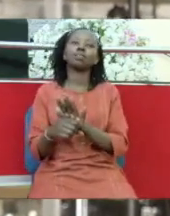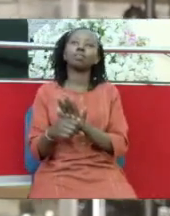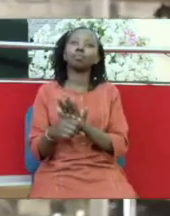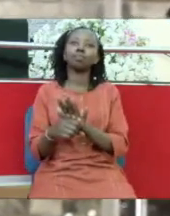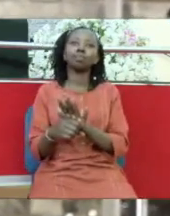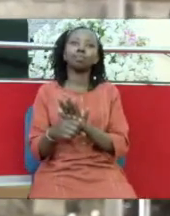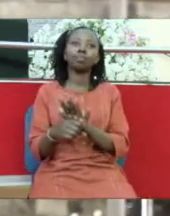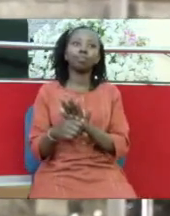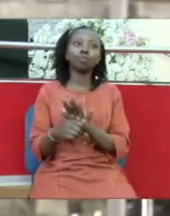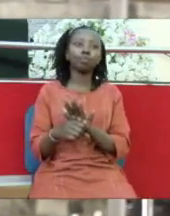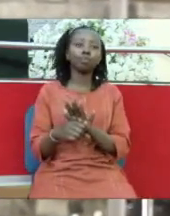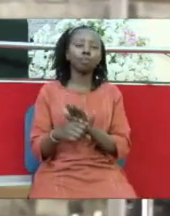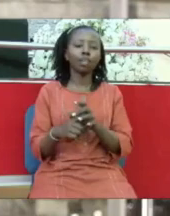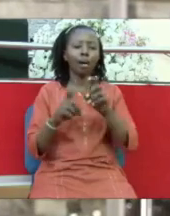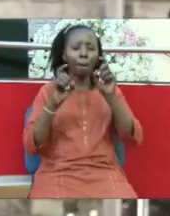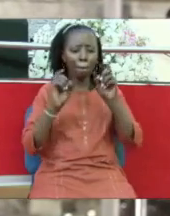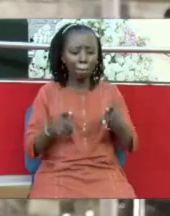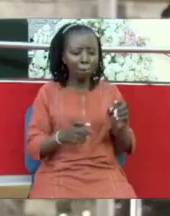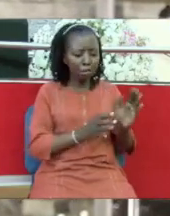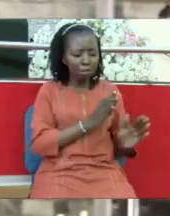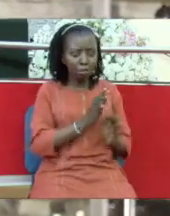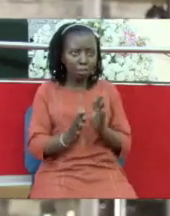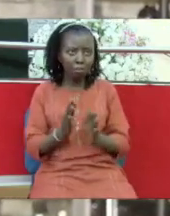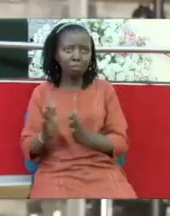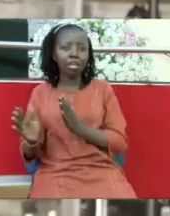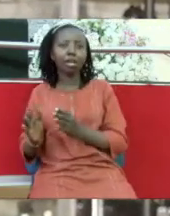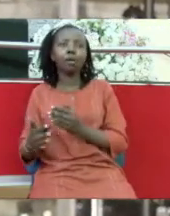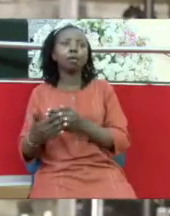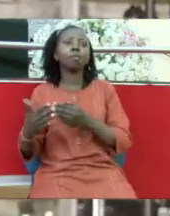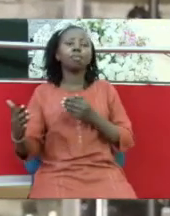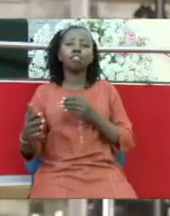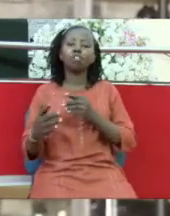There is a need to be prepared before you even go into that